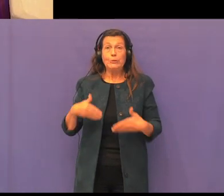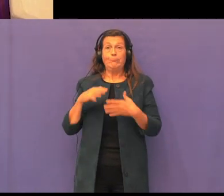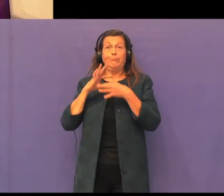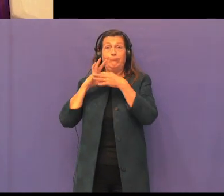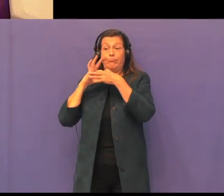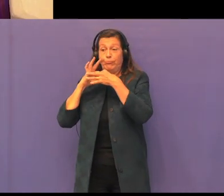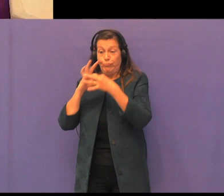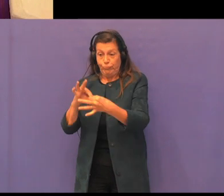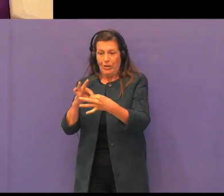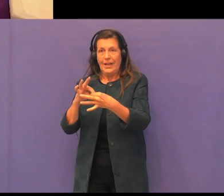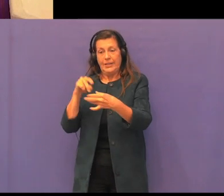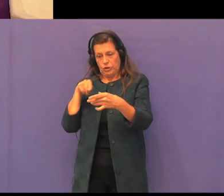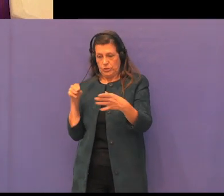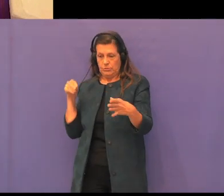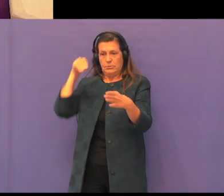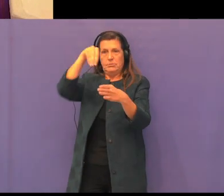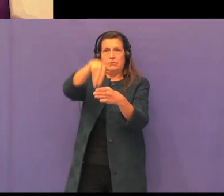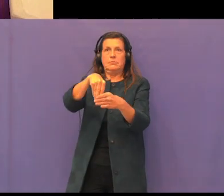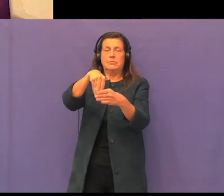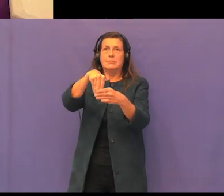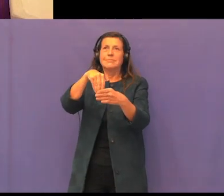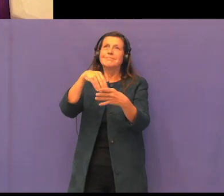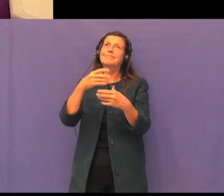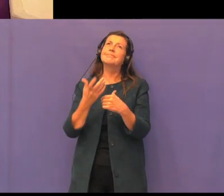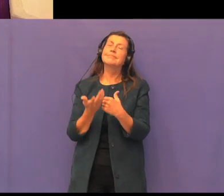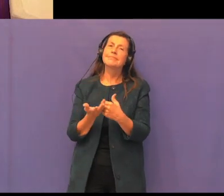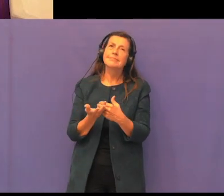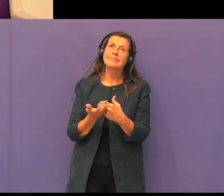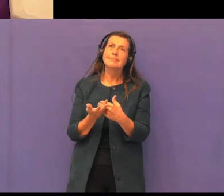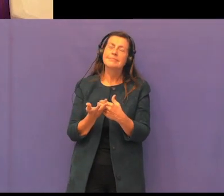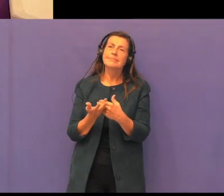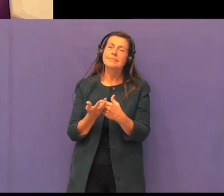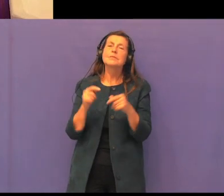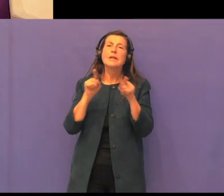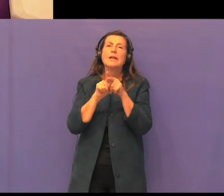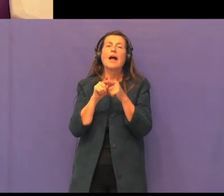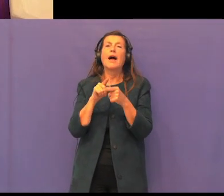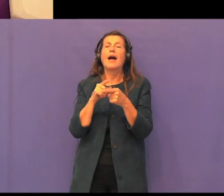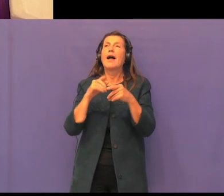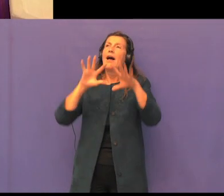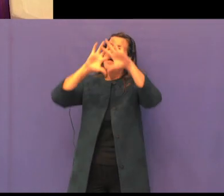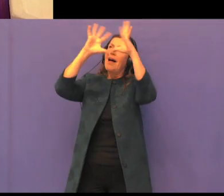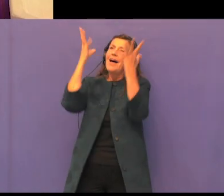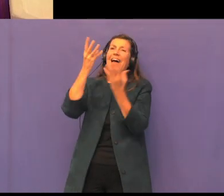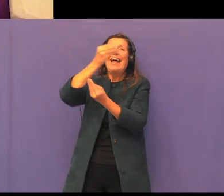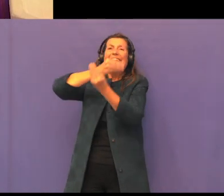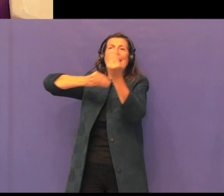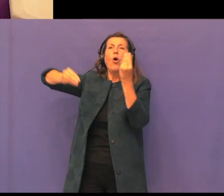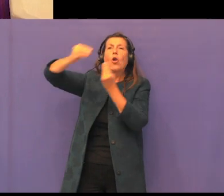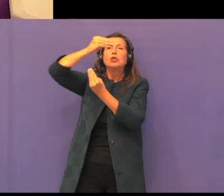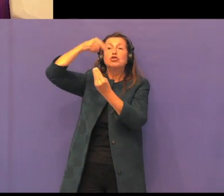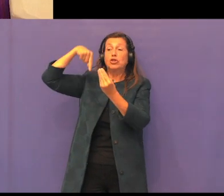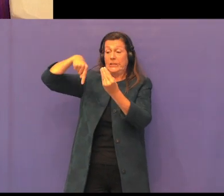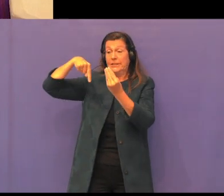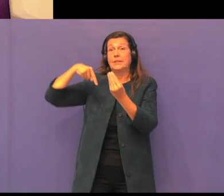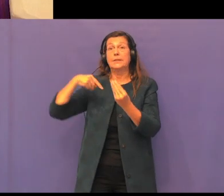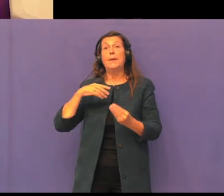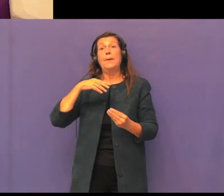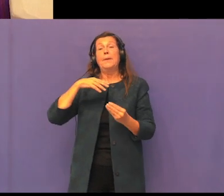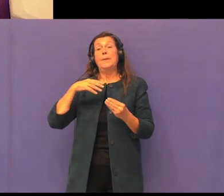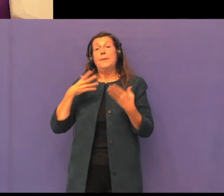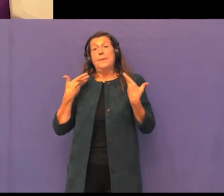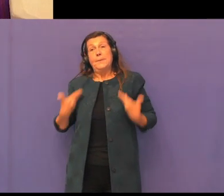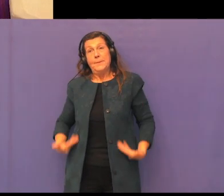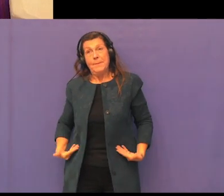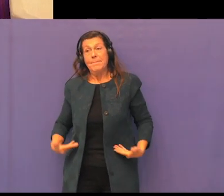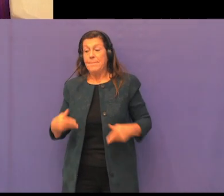demand-side ecology and the input of human translators into demand-side ecology. In other words, is that, it's what we